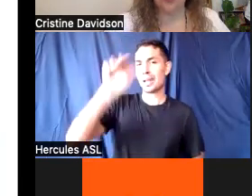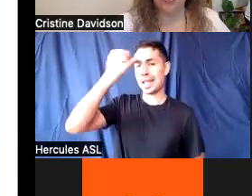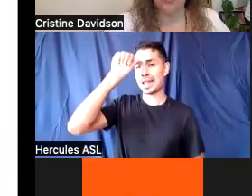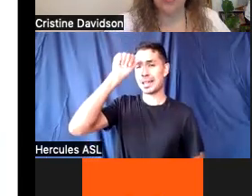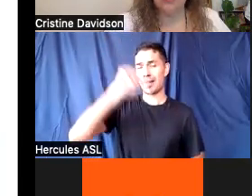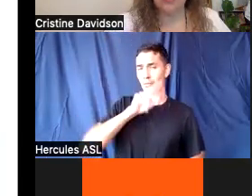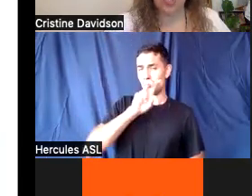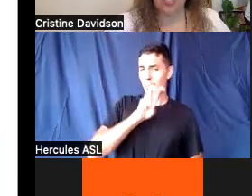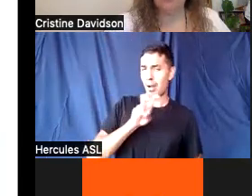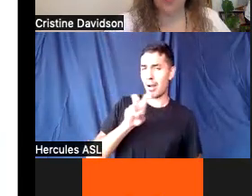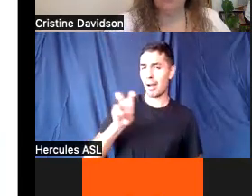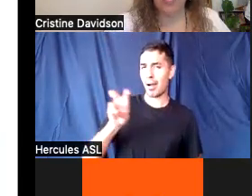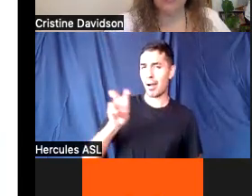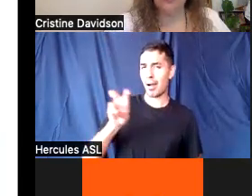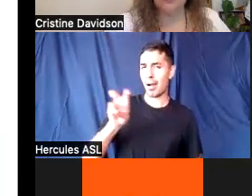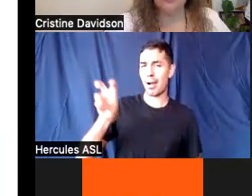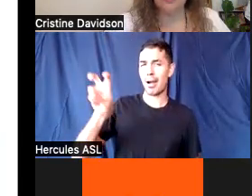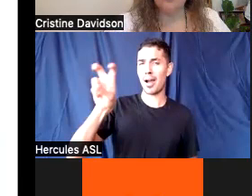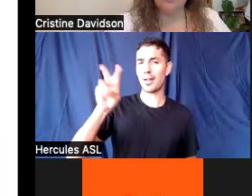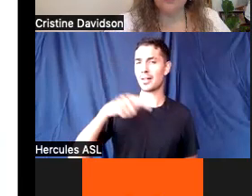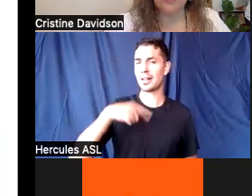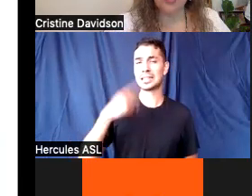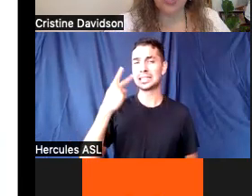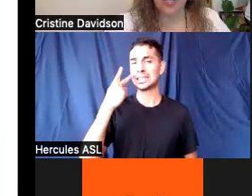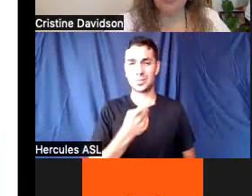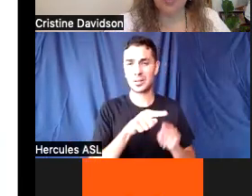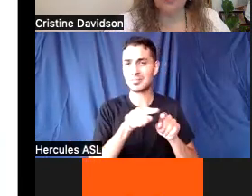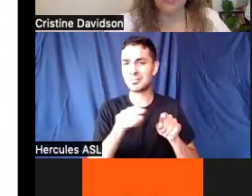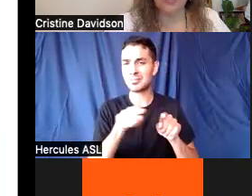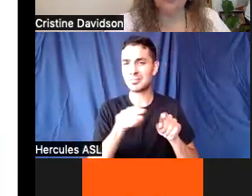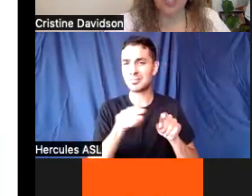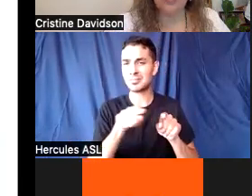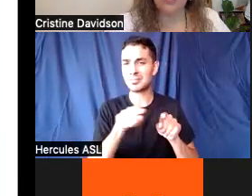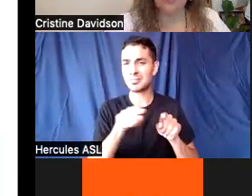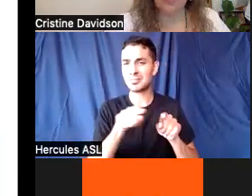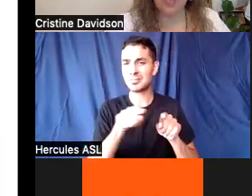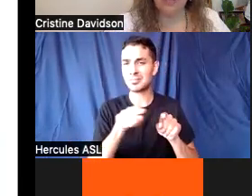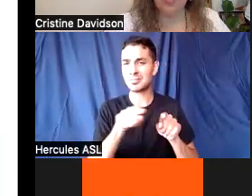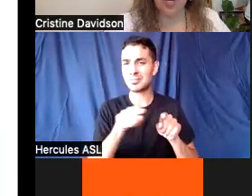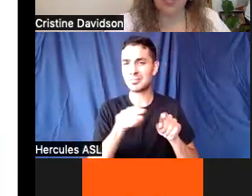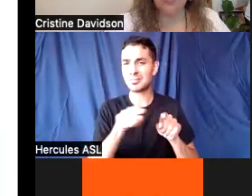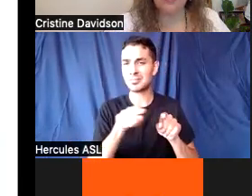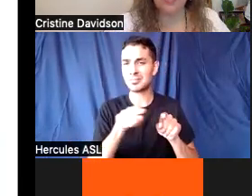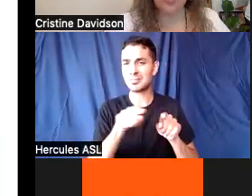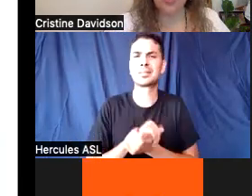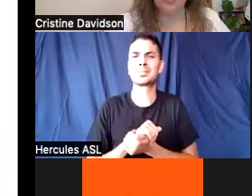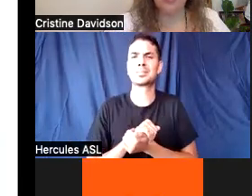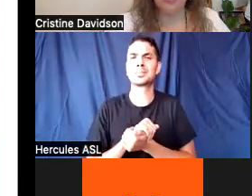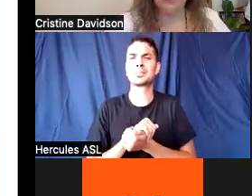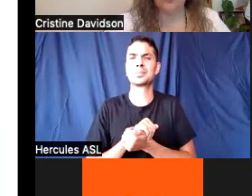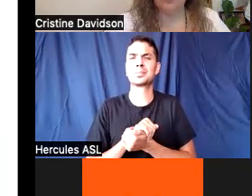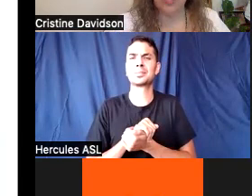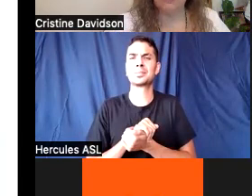this country, such high moral values, people of such caliber that I do not think that we would ever conquer this